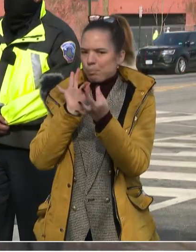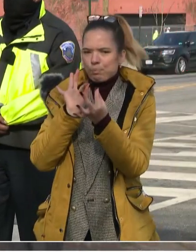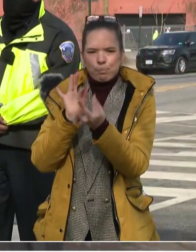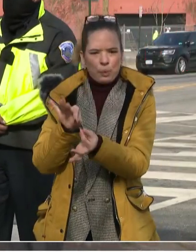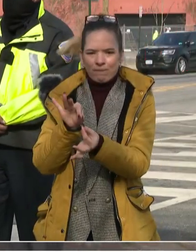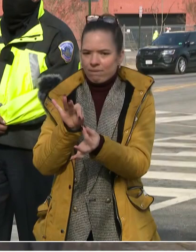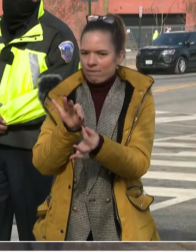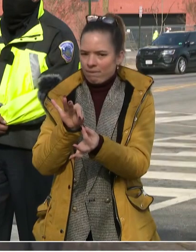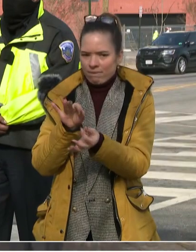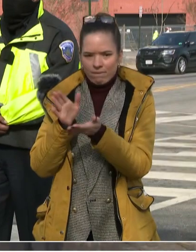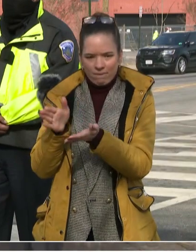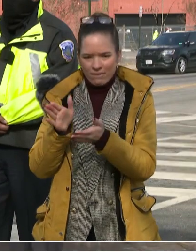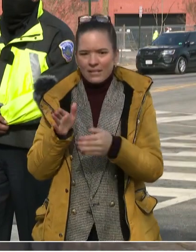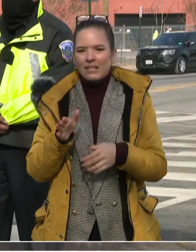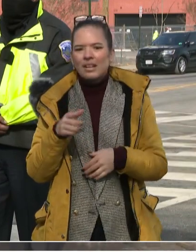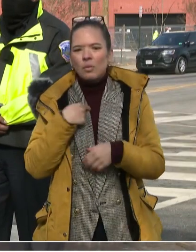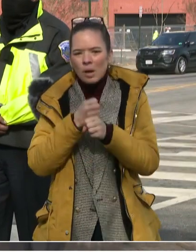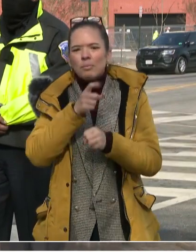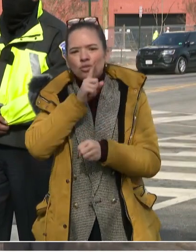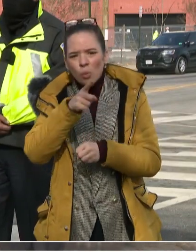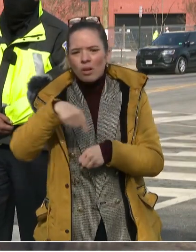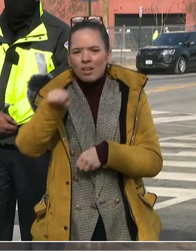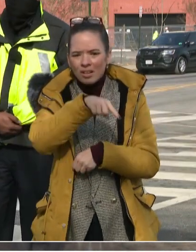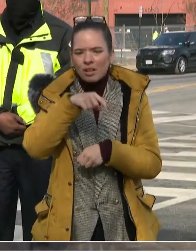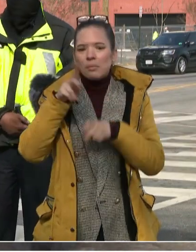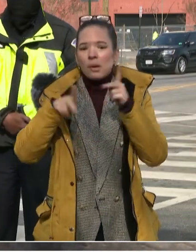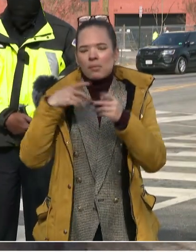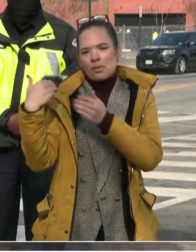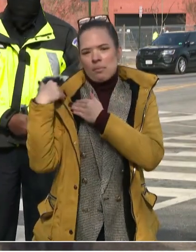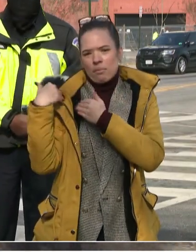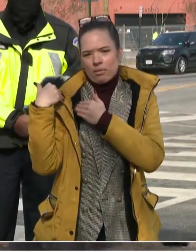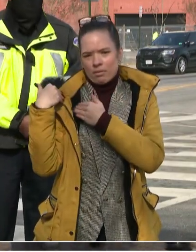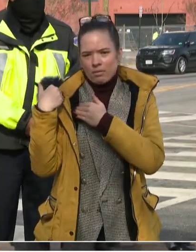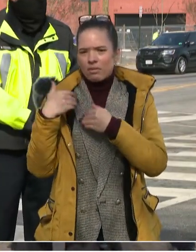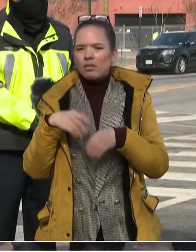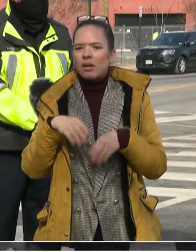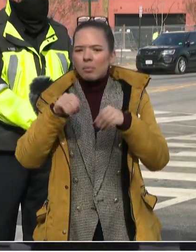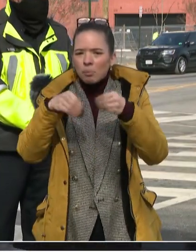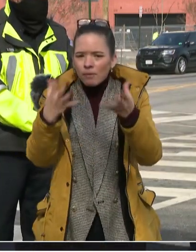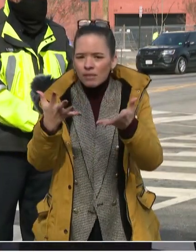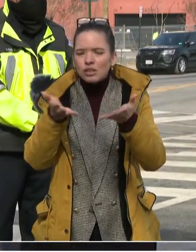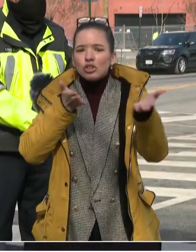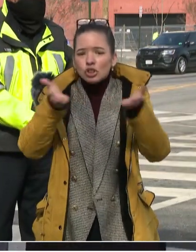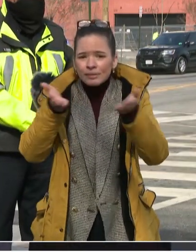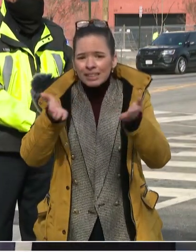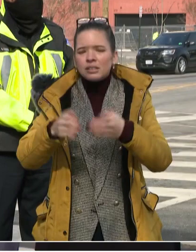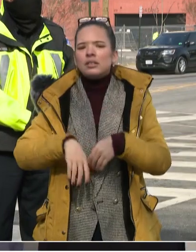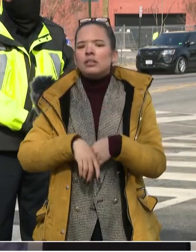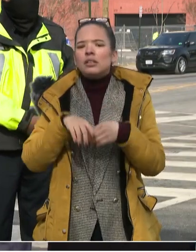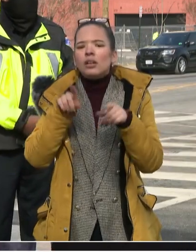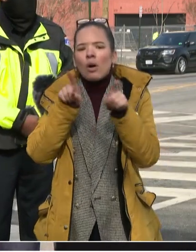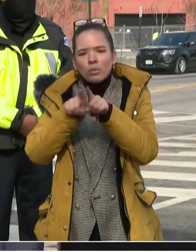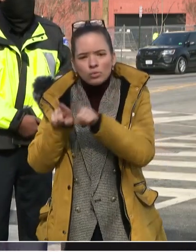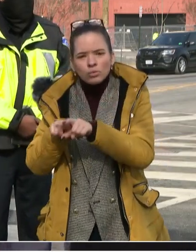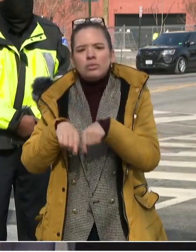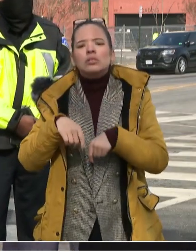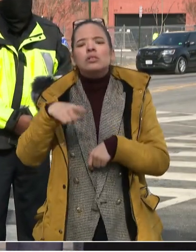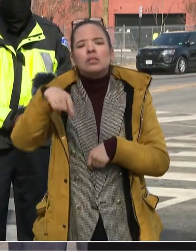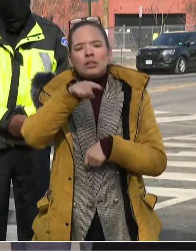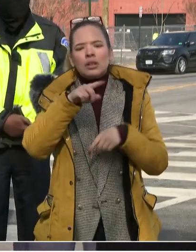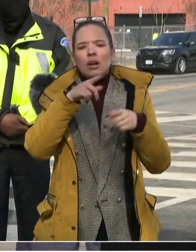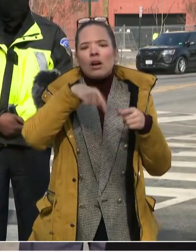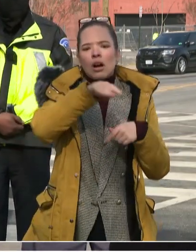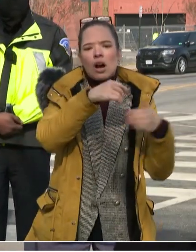people accountable. We have to give services. We have to do all of that. But we have to hold people accountable for the